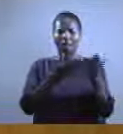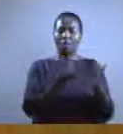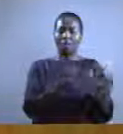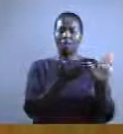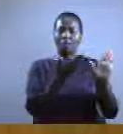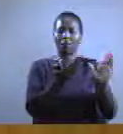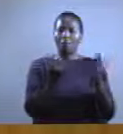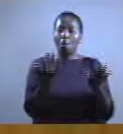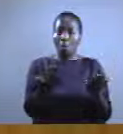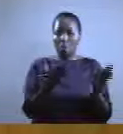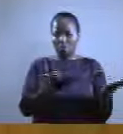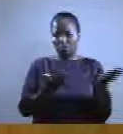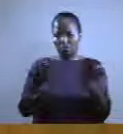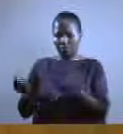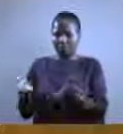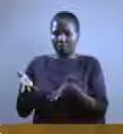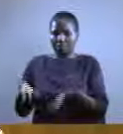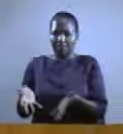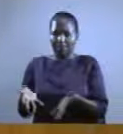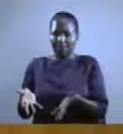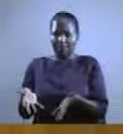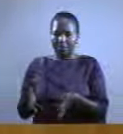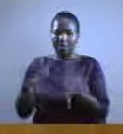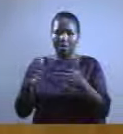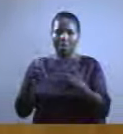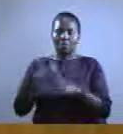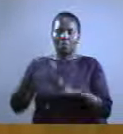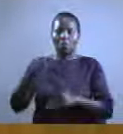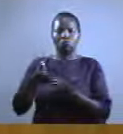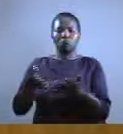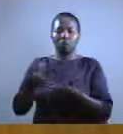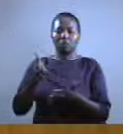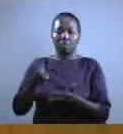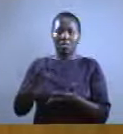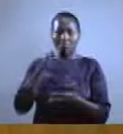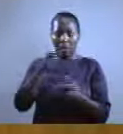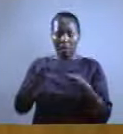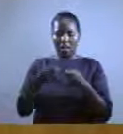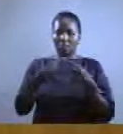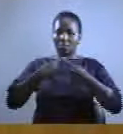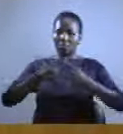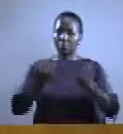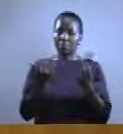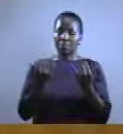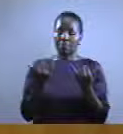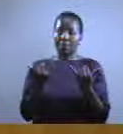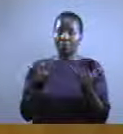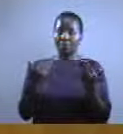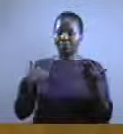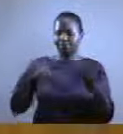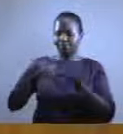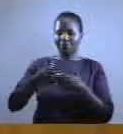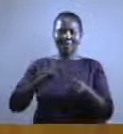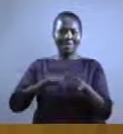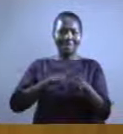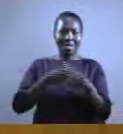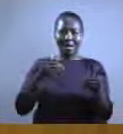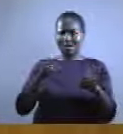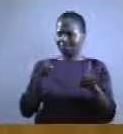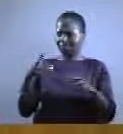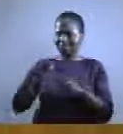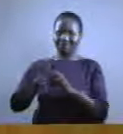brought it forward to the date to when the subsidy was announced. But due to time constraints, it was not